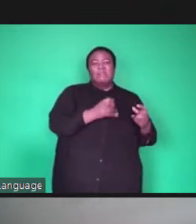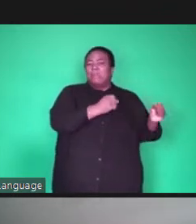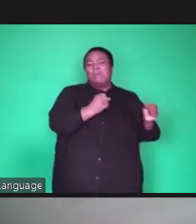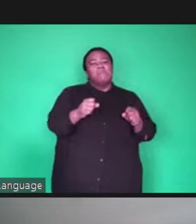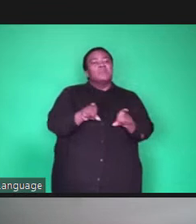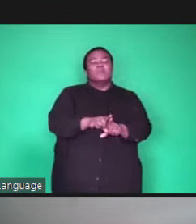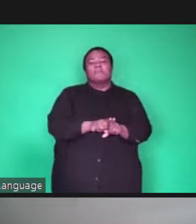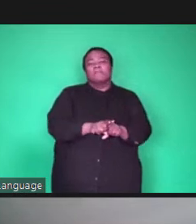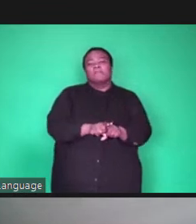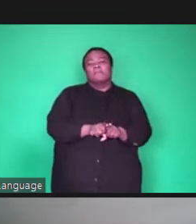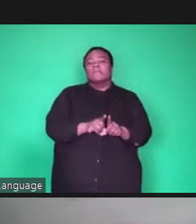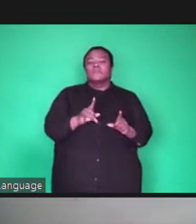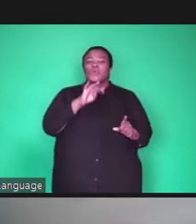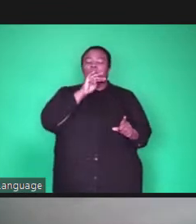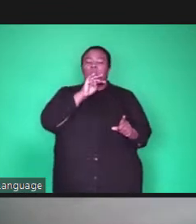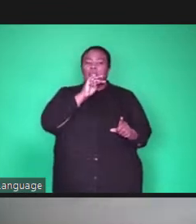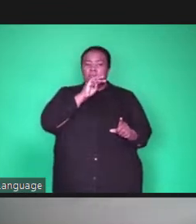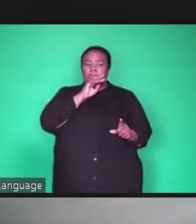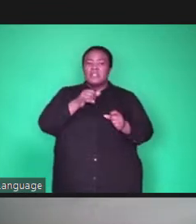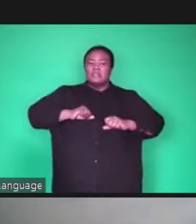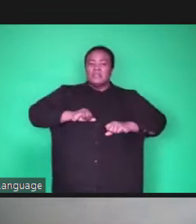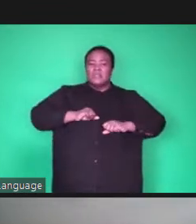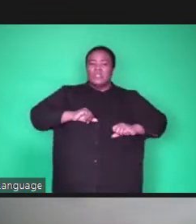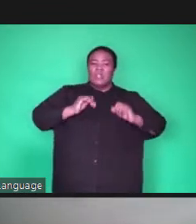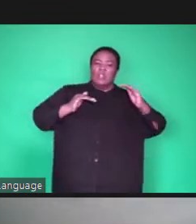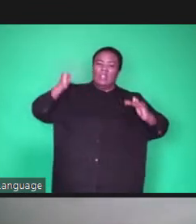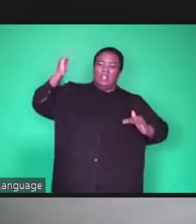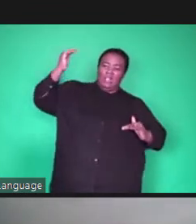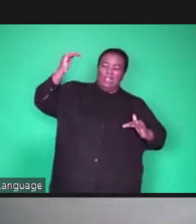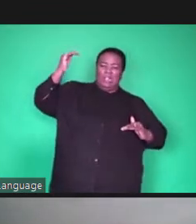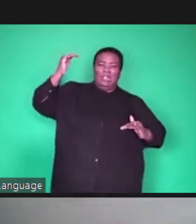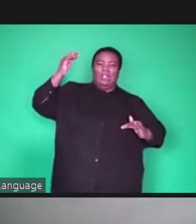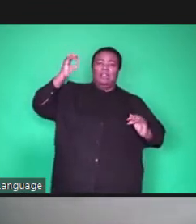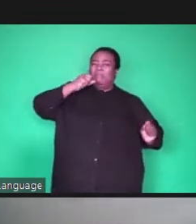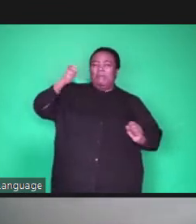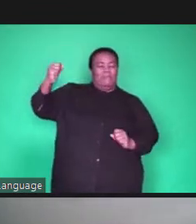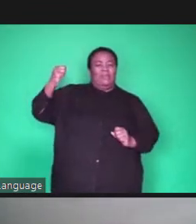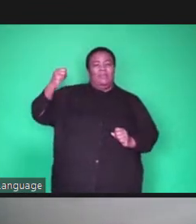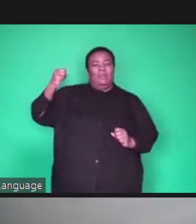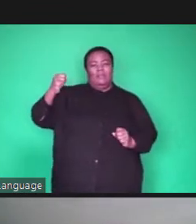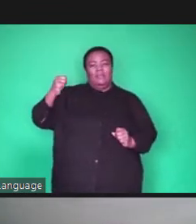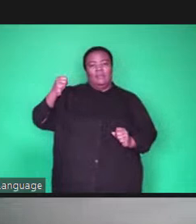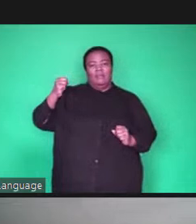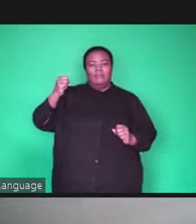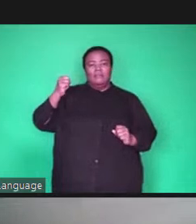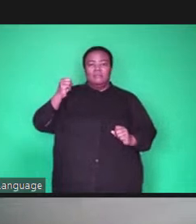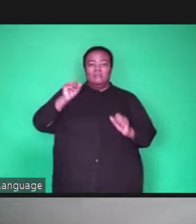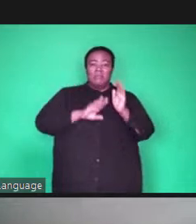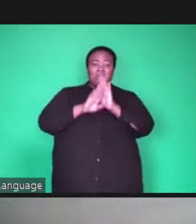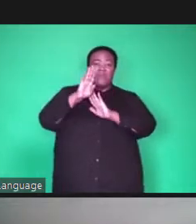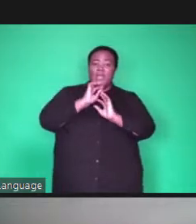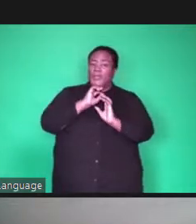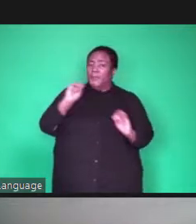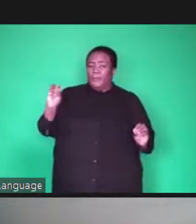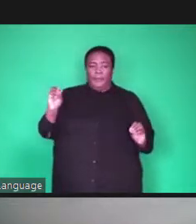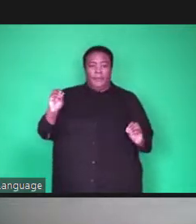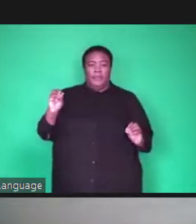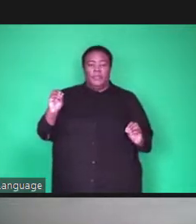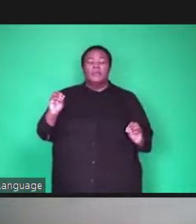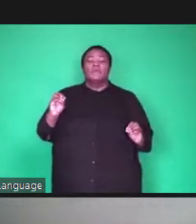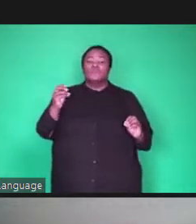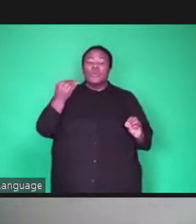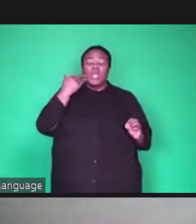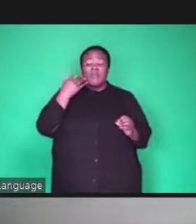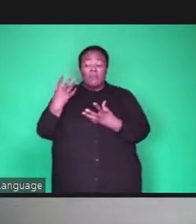other words, the spatial inequality in our country is entrenched and it's not necessarily improving. But just to note that if